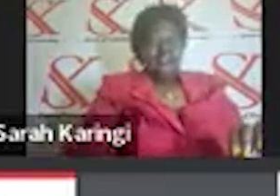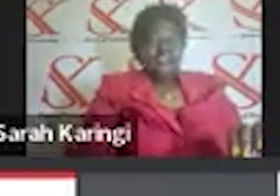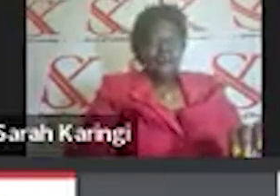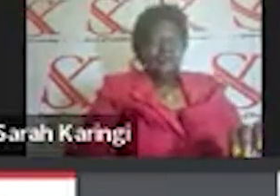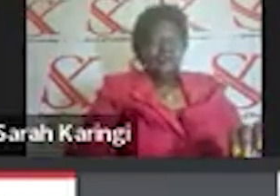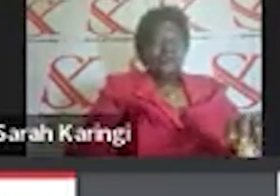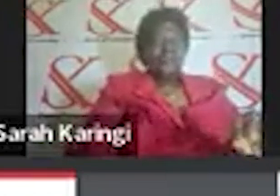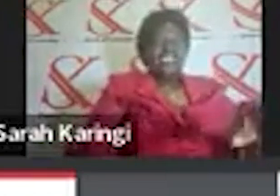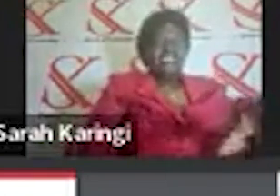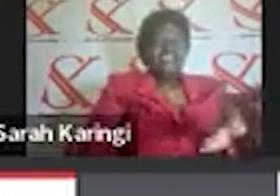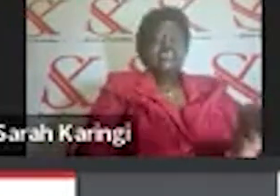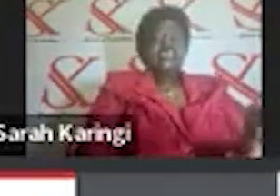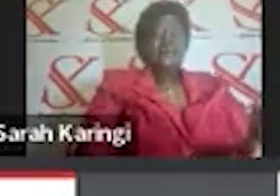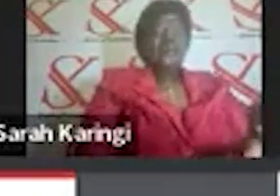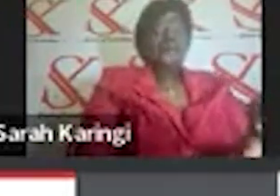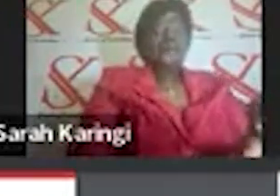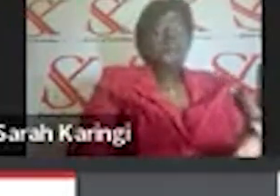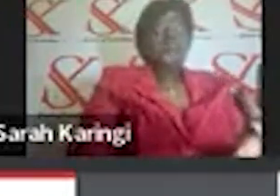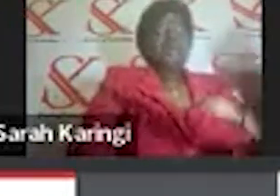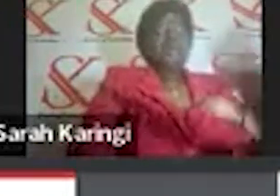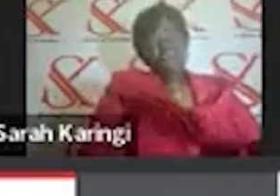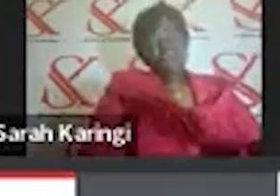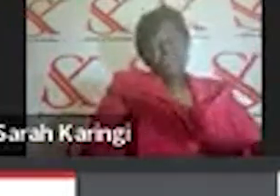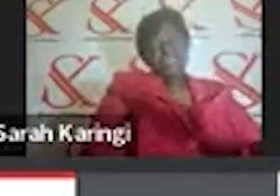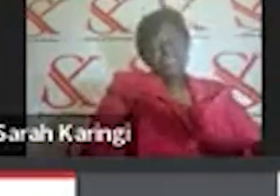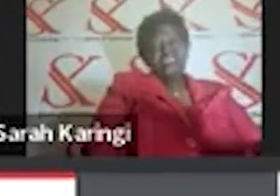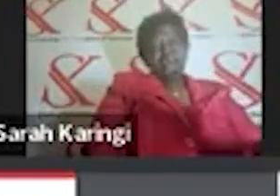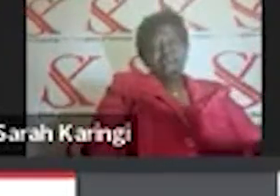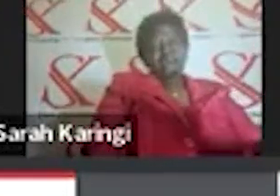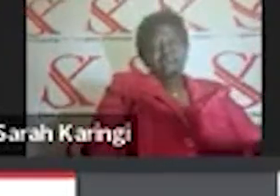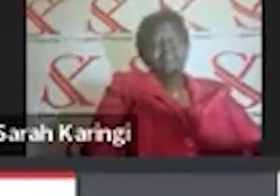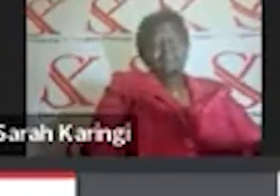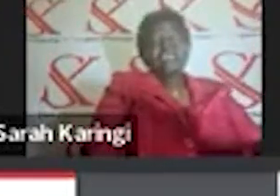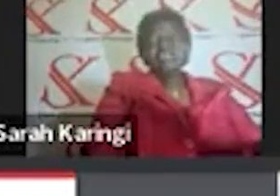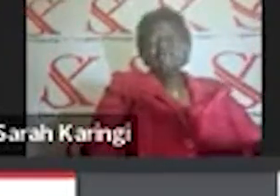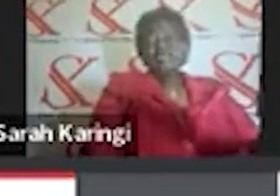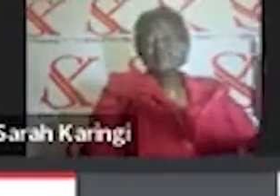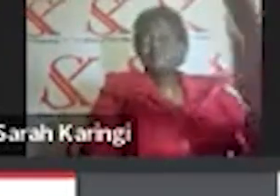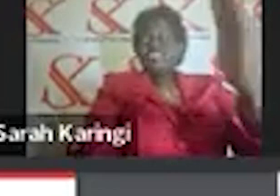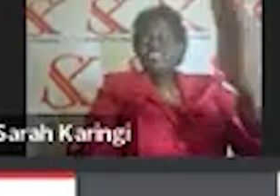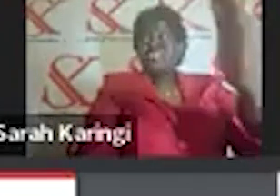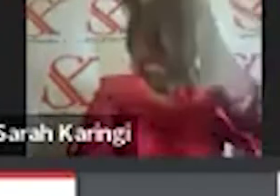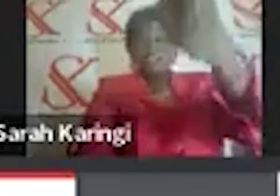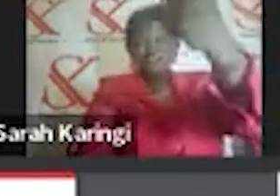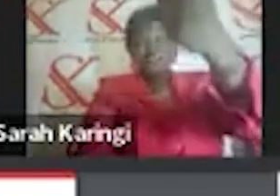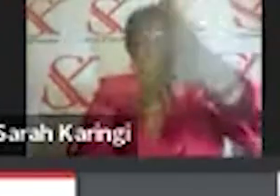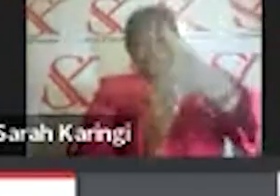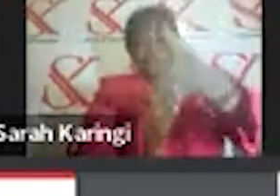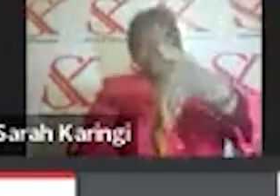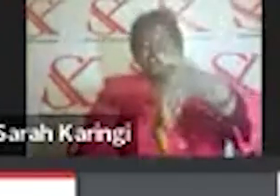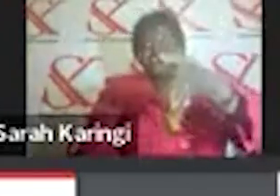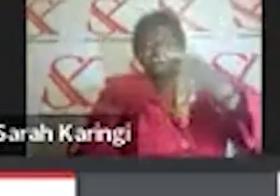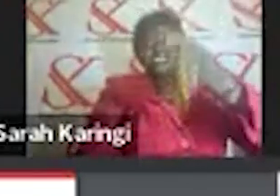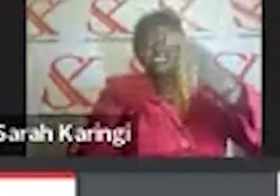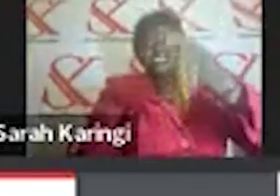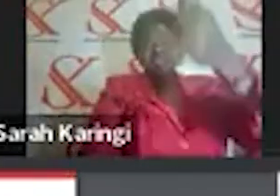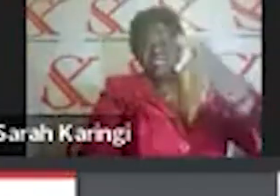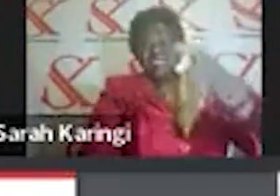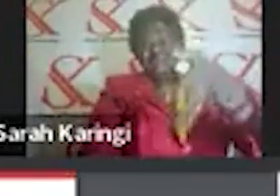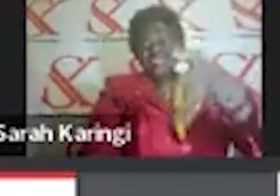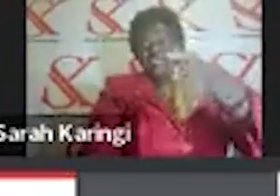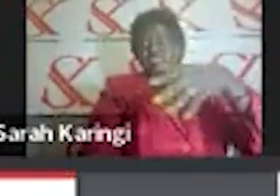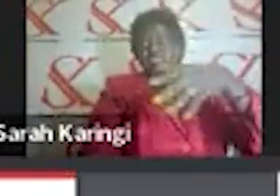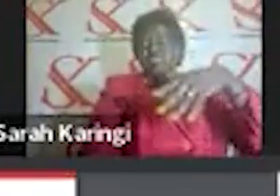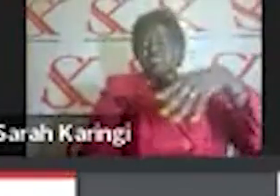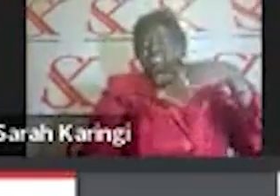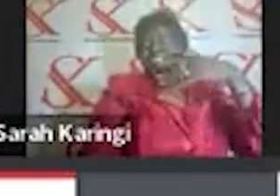Yeah, now when you look at this, it's now a definition of barriers. And I've really liked what most of you have said here. Some of them it